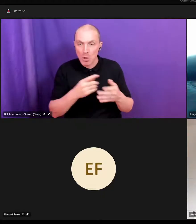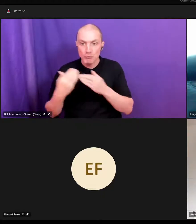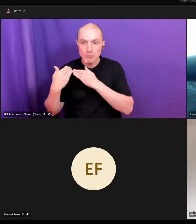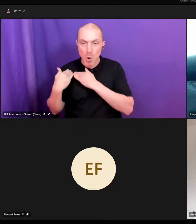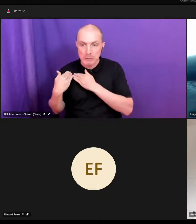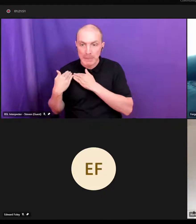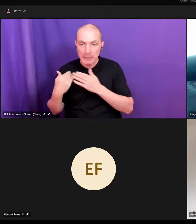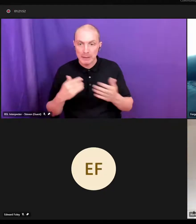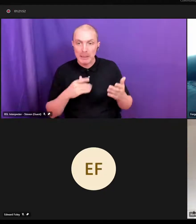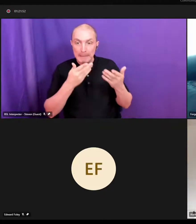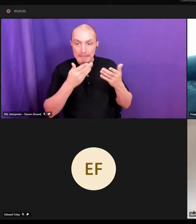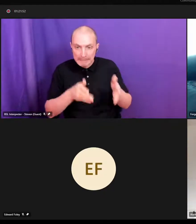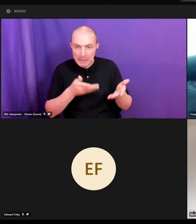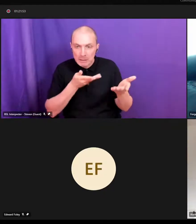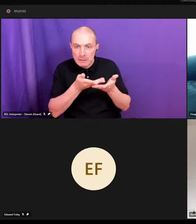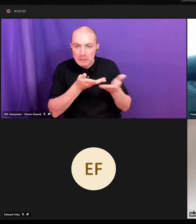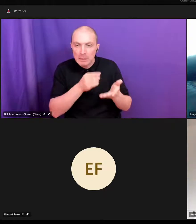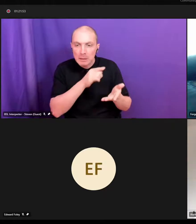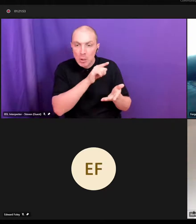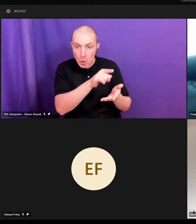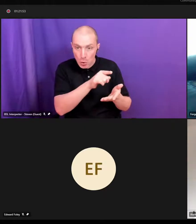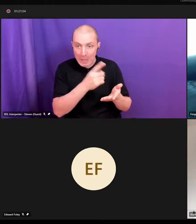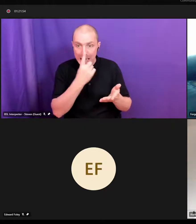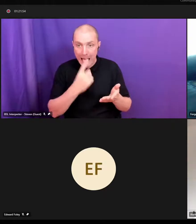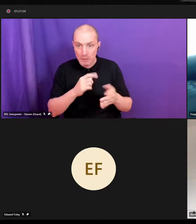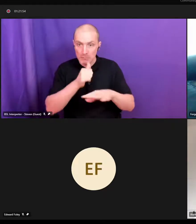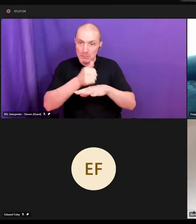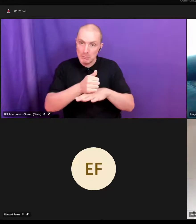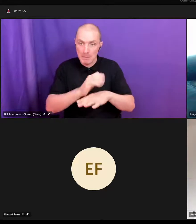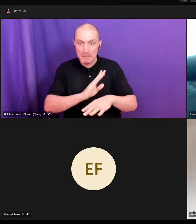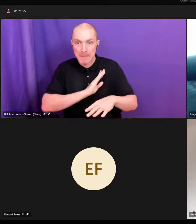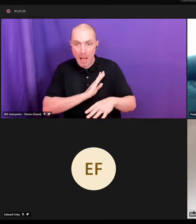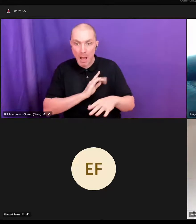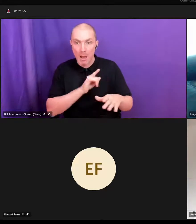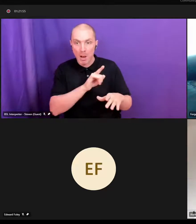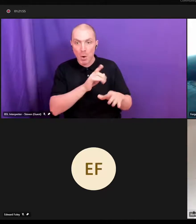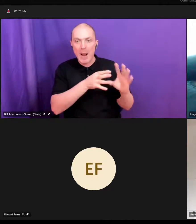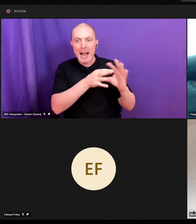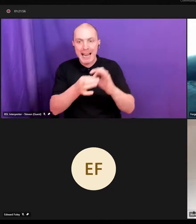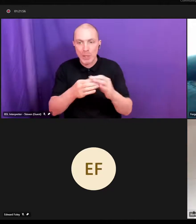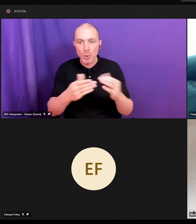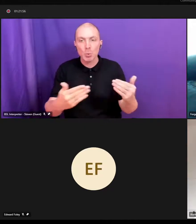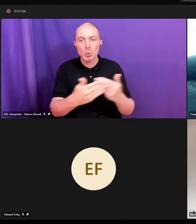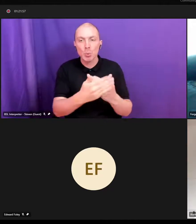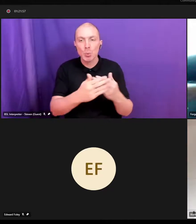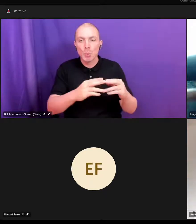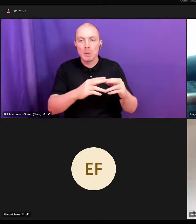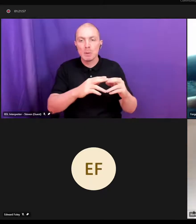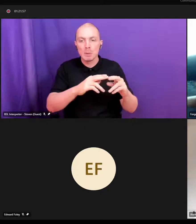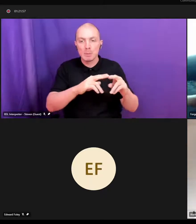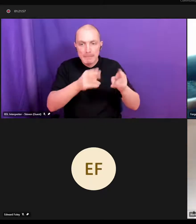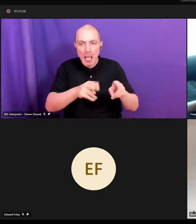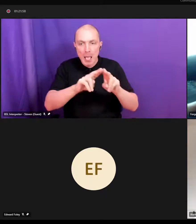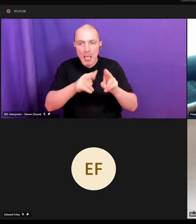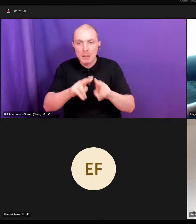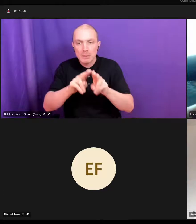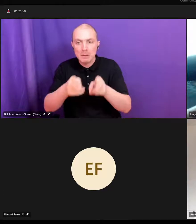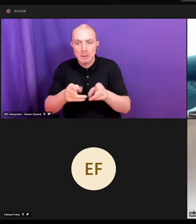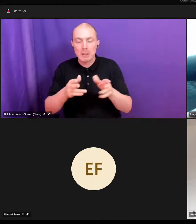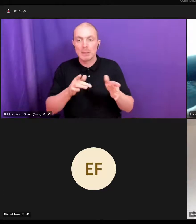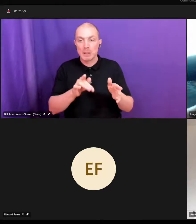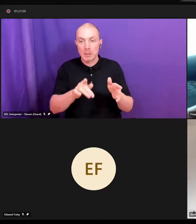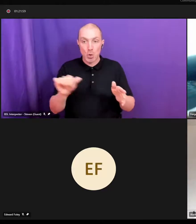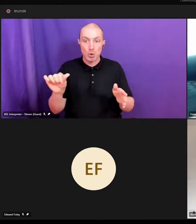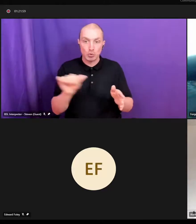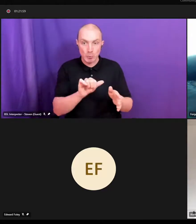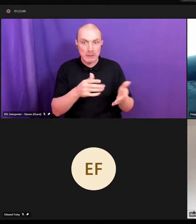something we could discuss at some point, that as part of new builds and developments that they should be looking at in terms of